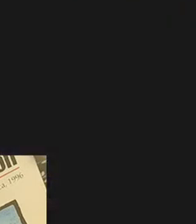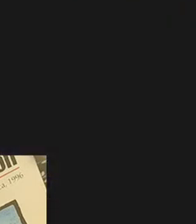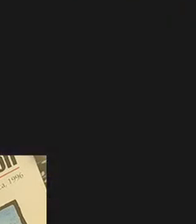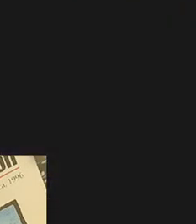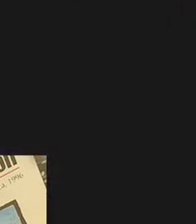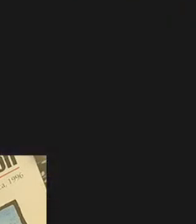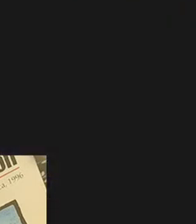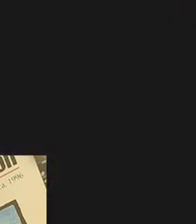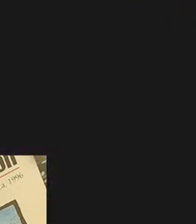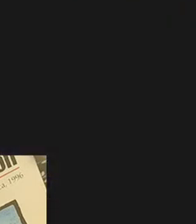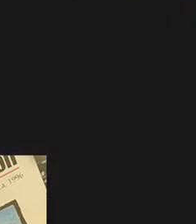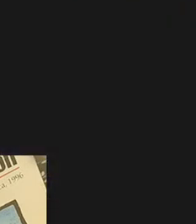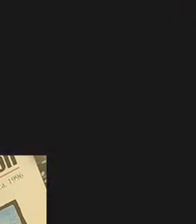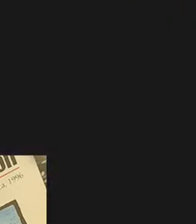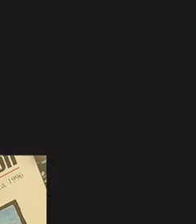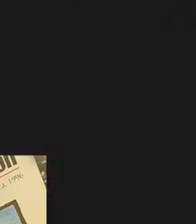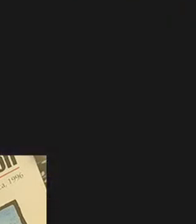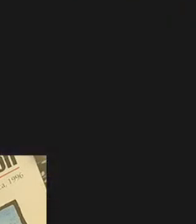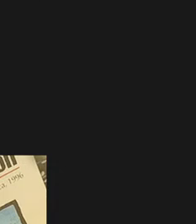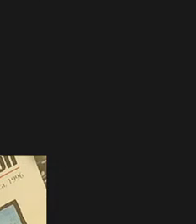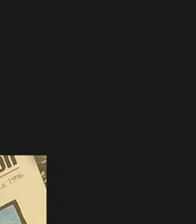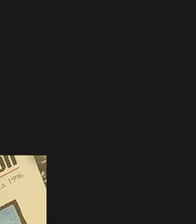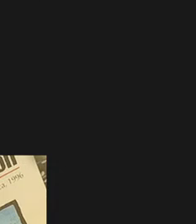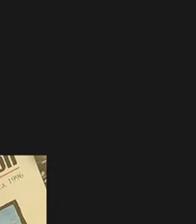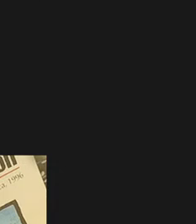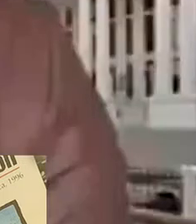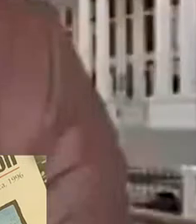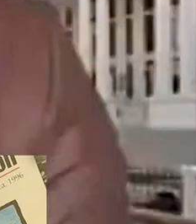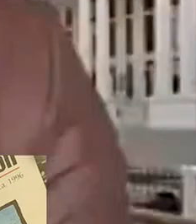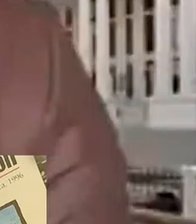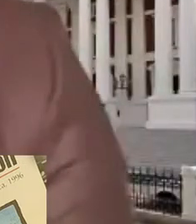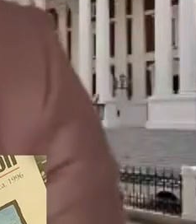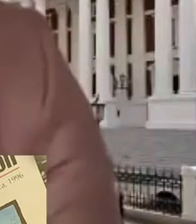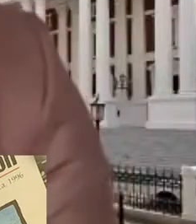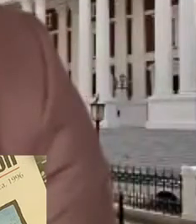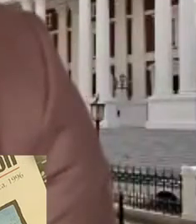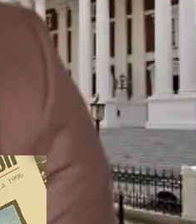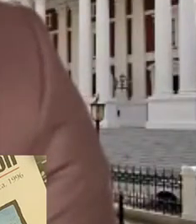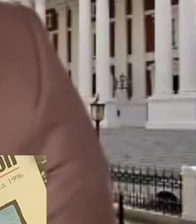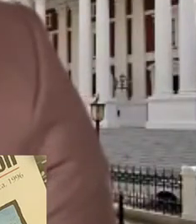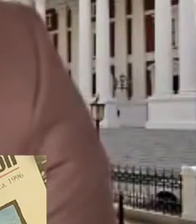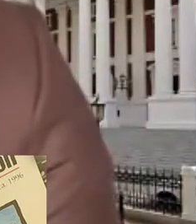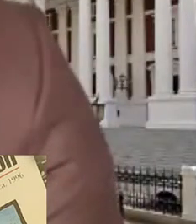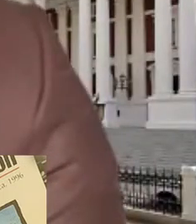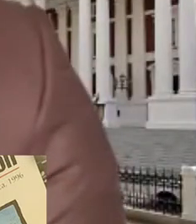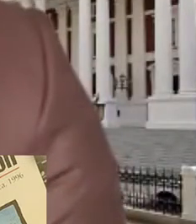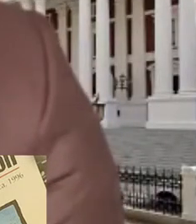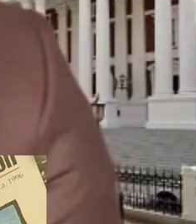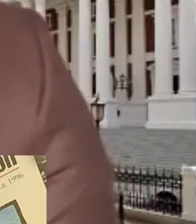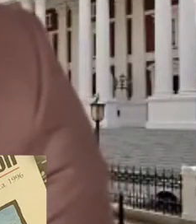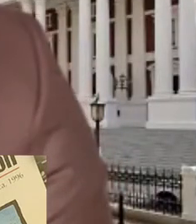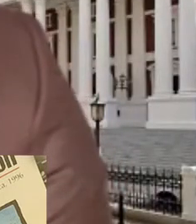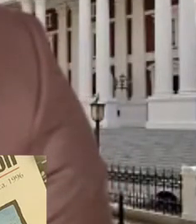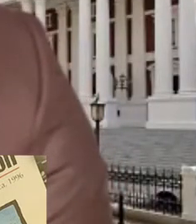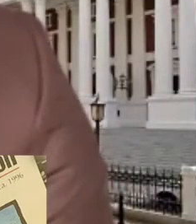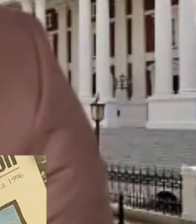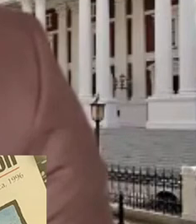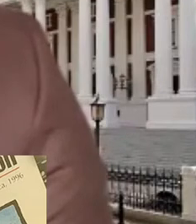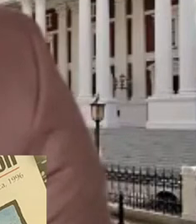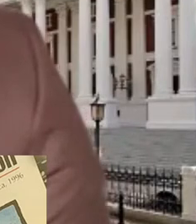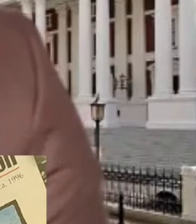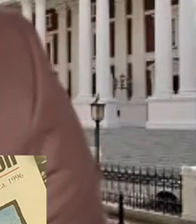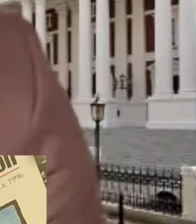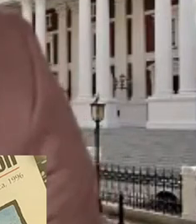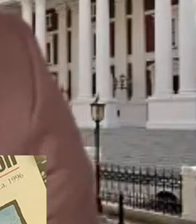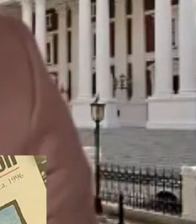Thank you, House Chairperson. For nearly 30 years, the ANC-led government has failed to advance the